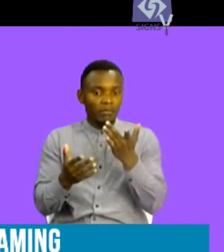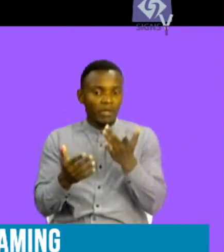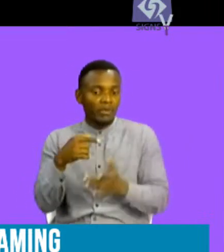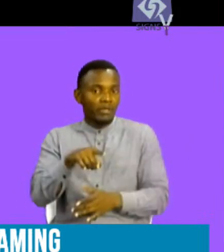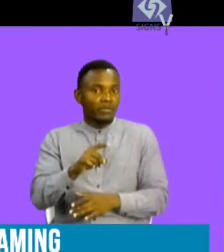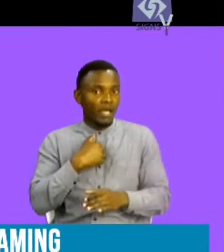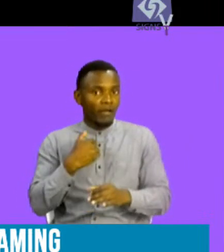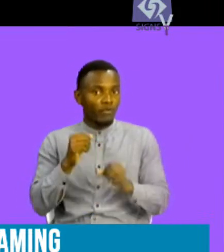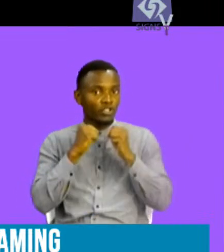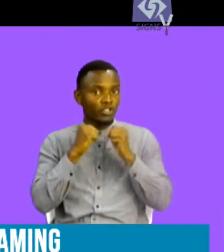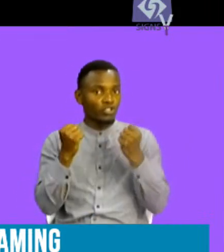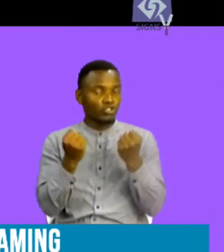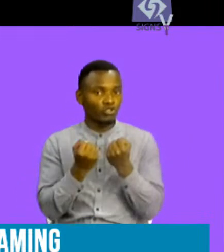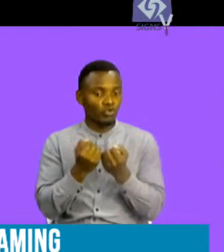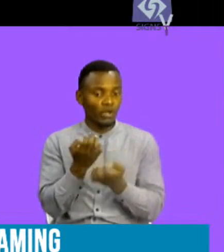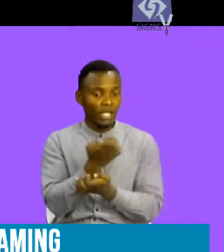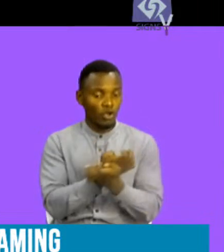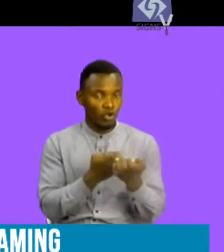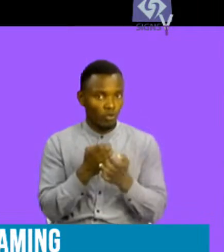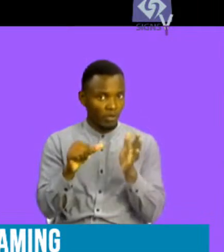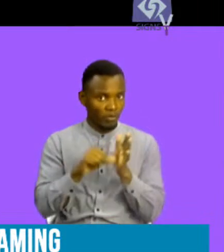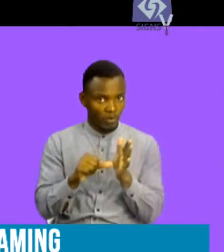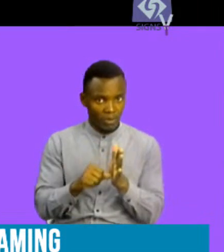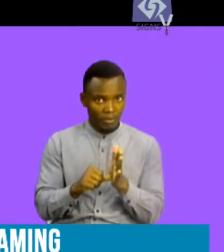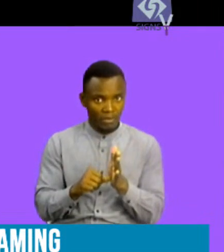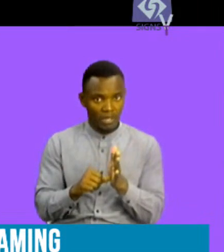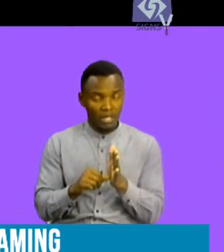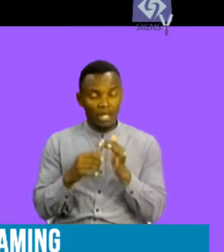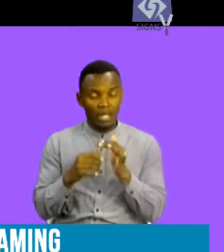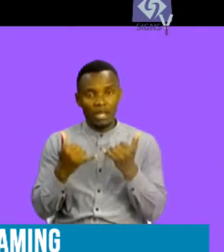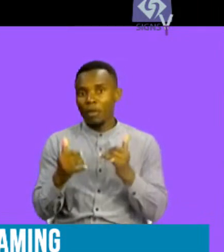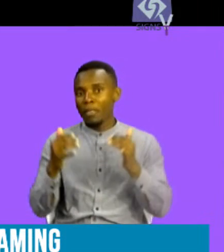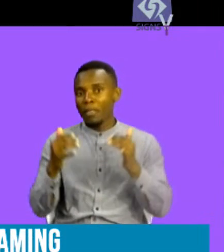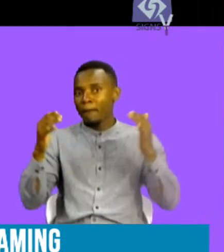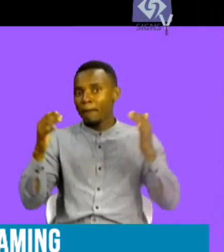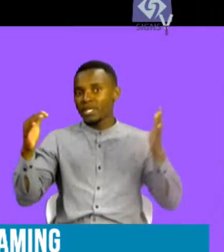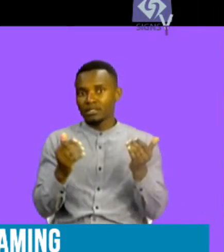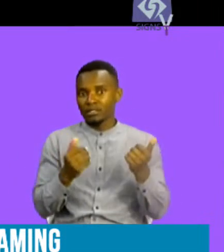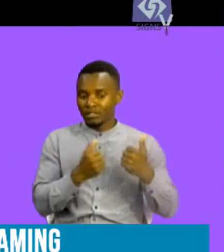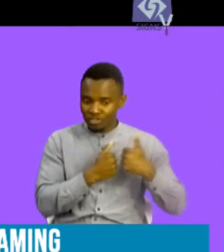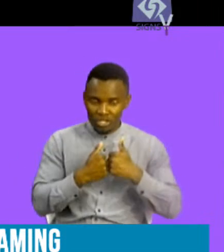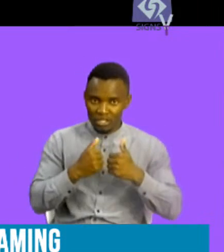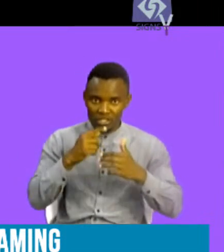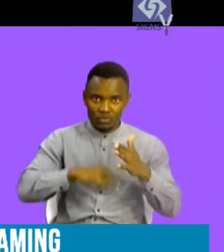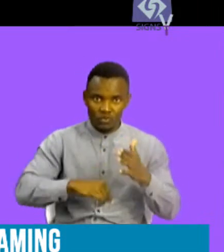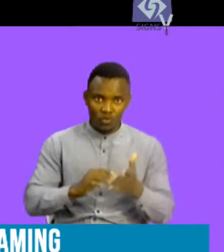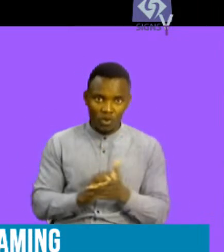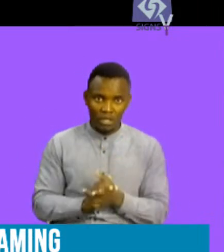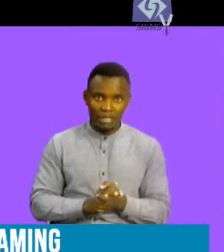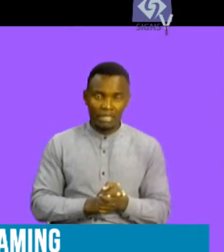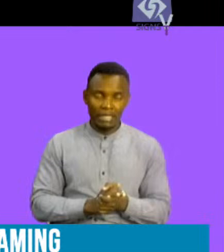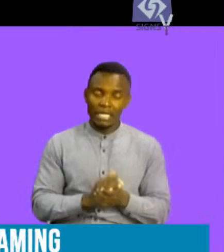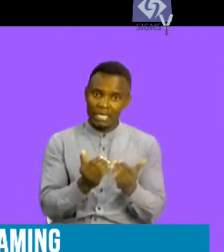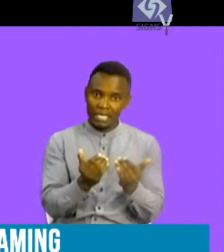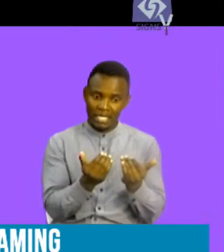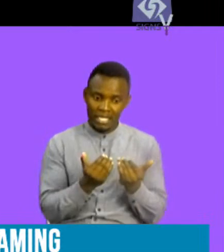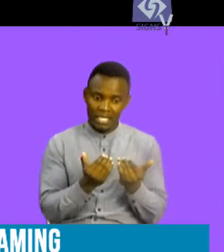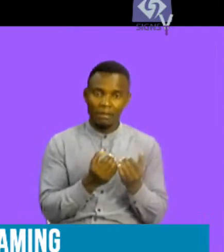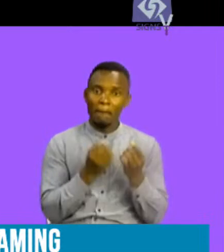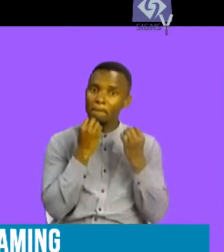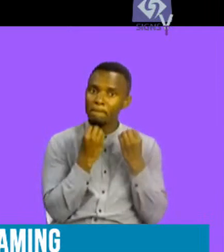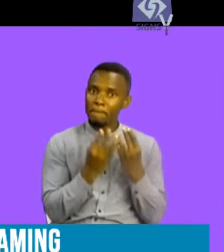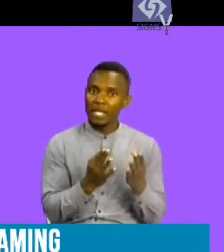disability has. So we are saying that the biggest challenge is the needs are many, the resources are few.